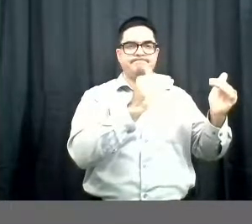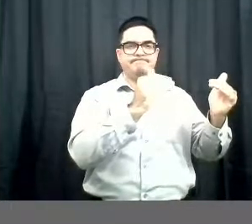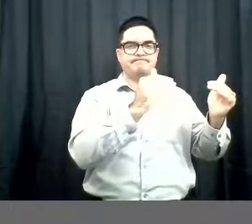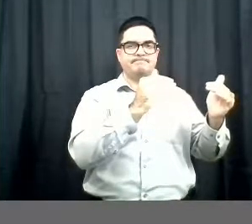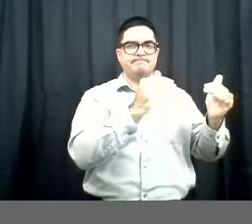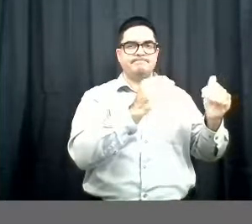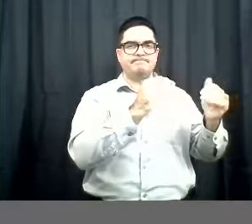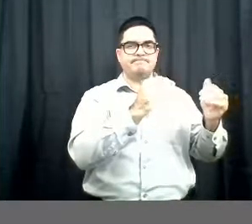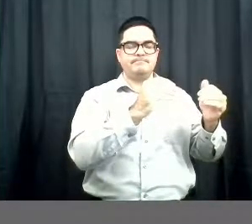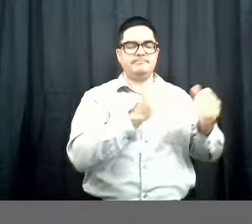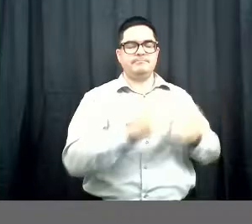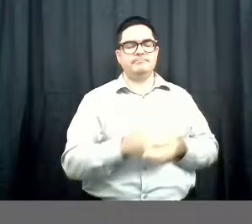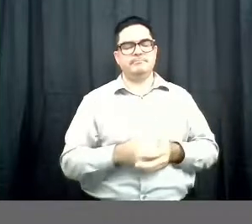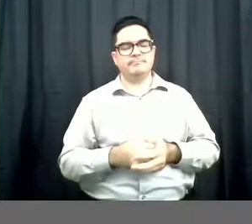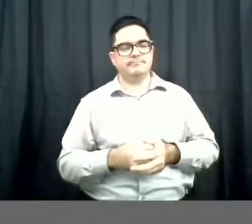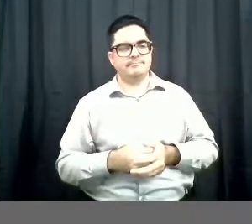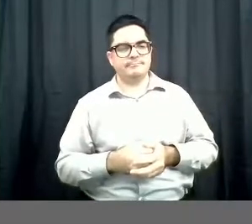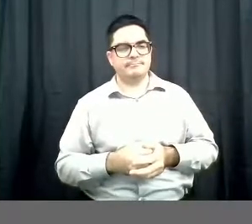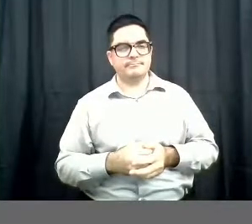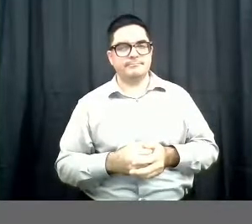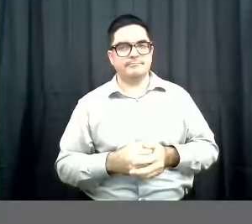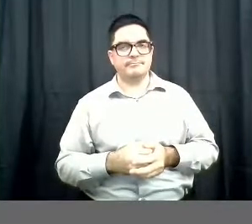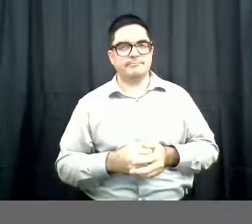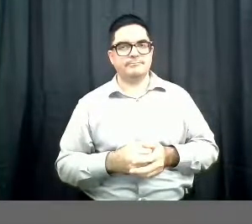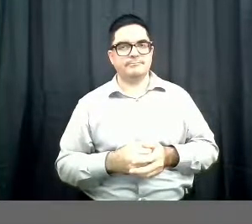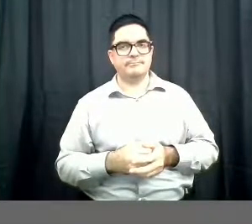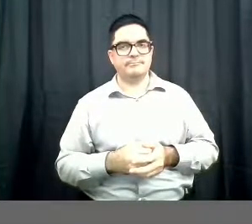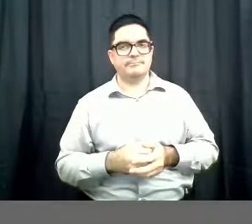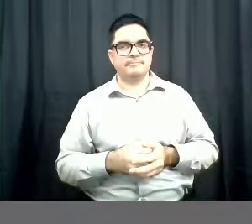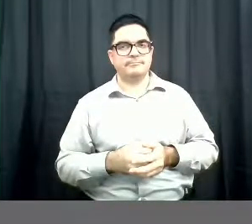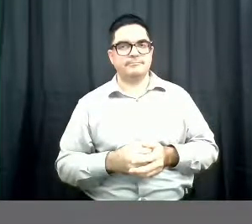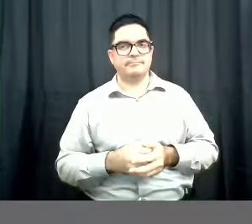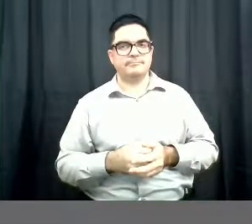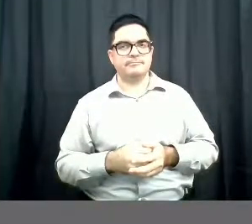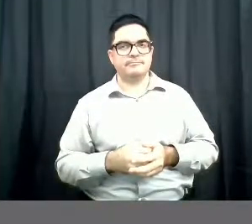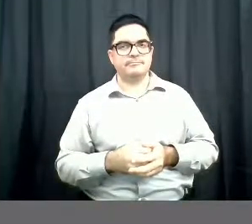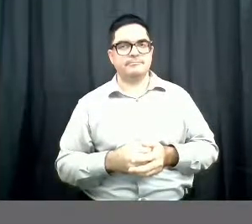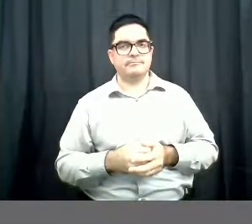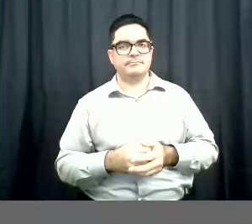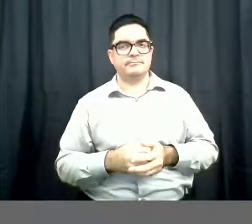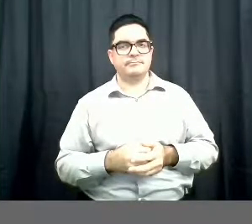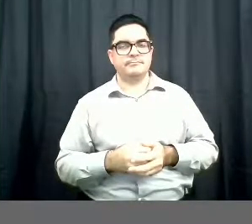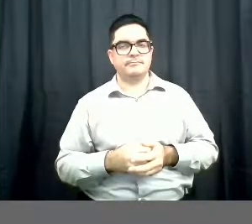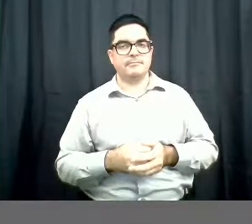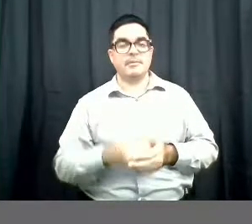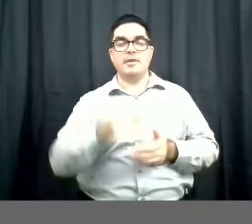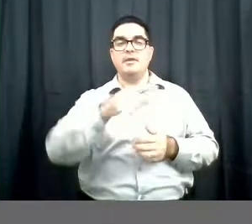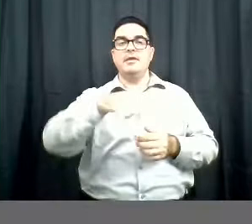different levels of claims. They have both general obligation claims, but they also have other obligations,